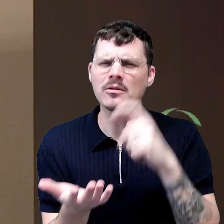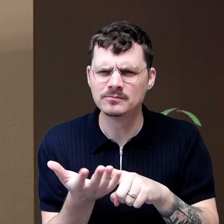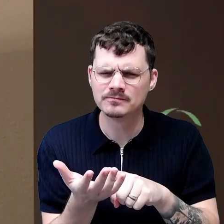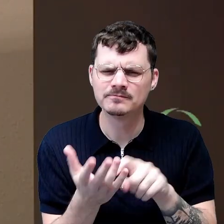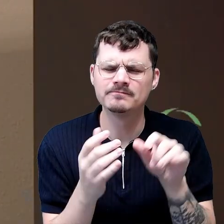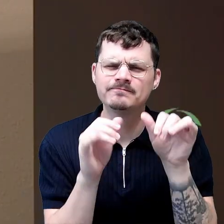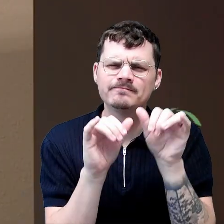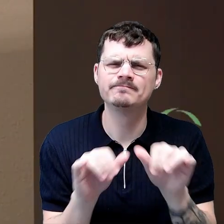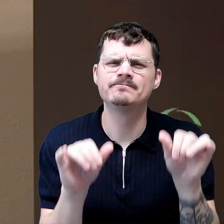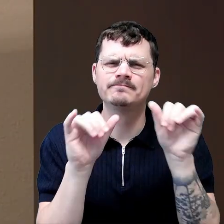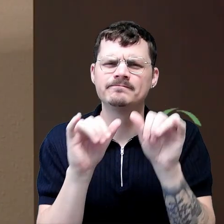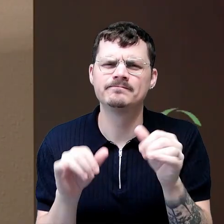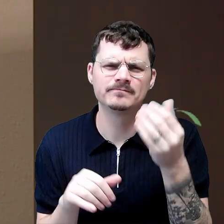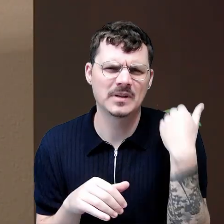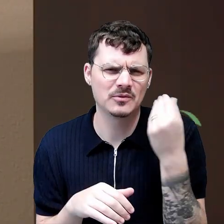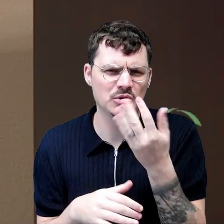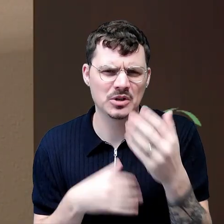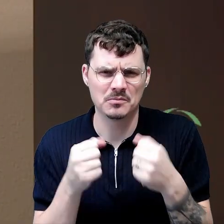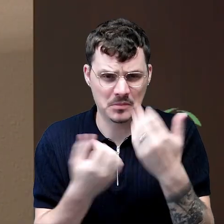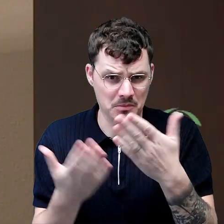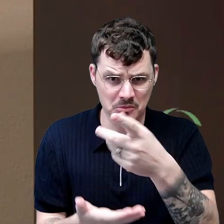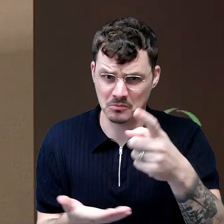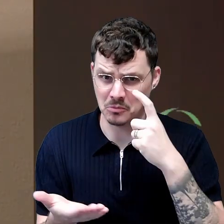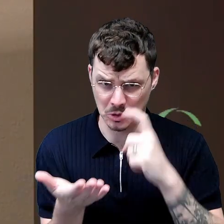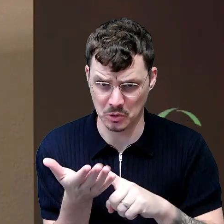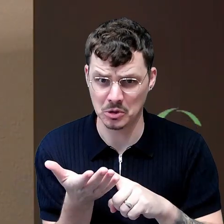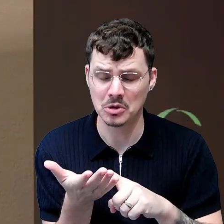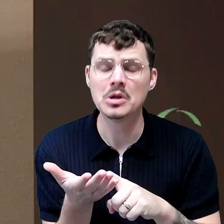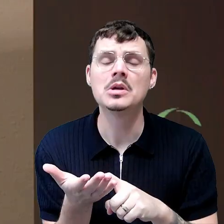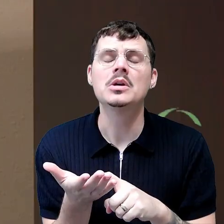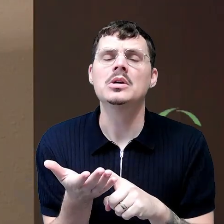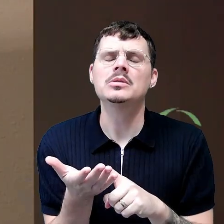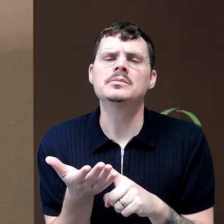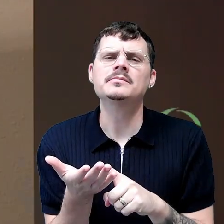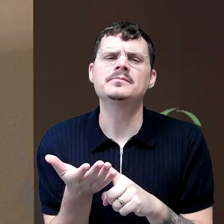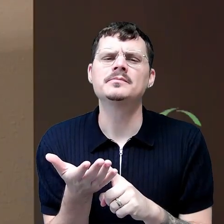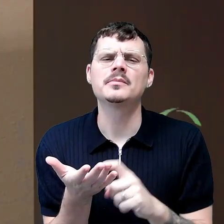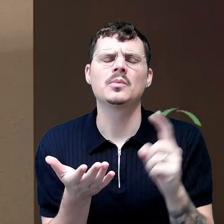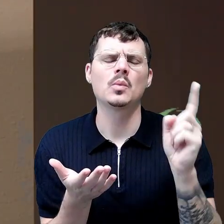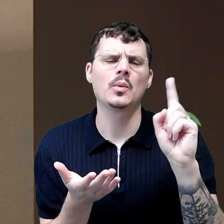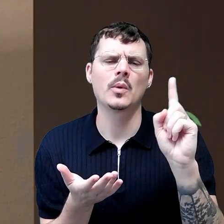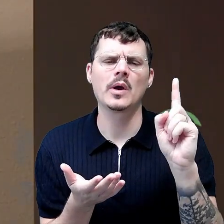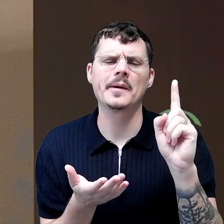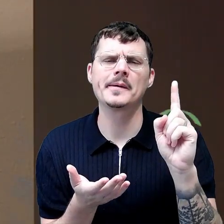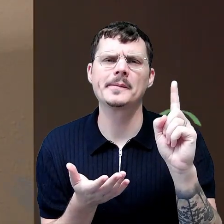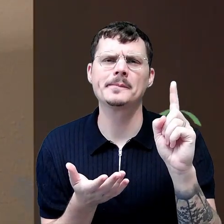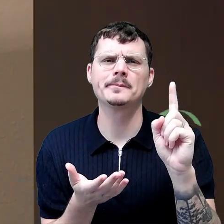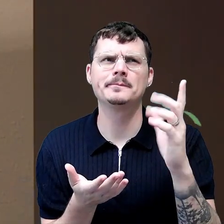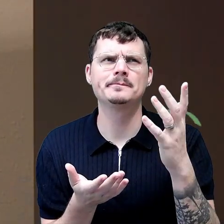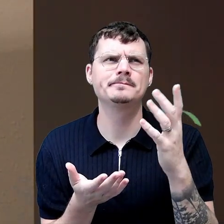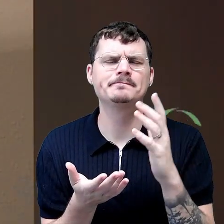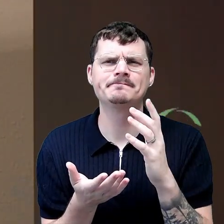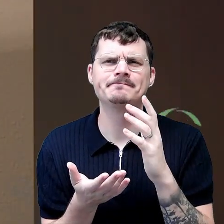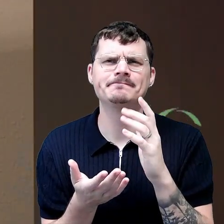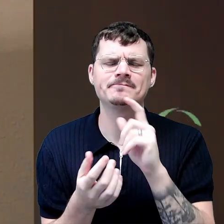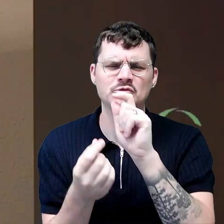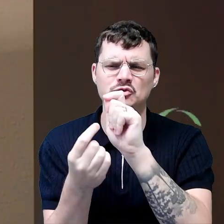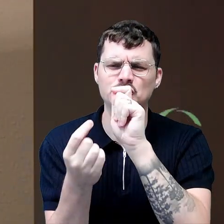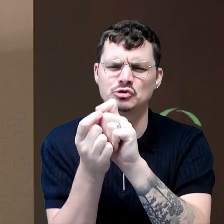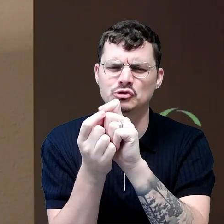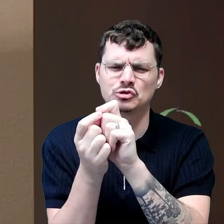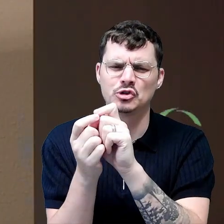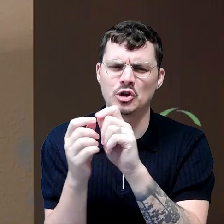last several years, maybe you've seen it too, where a certain subset